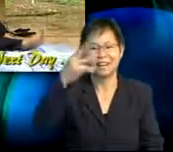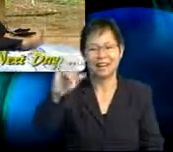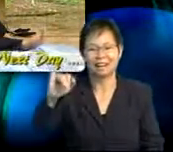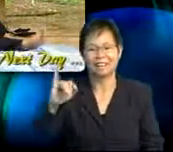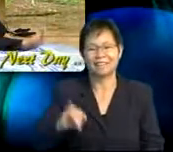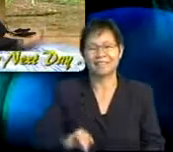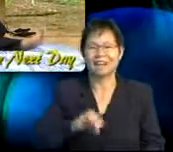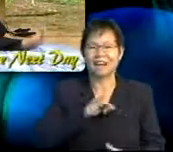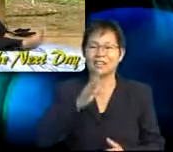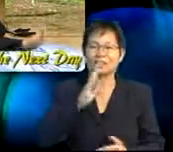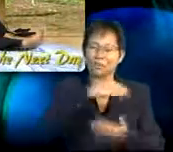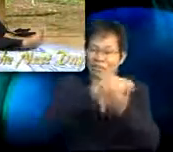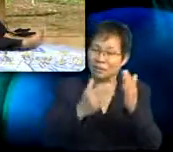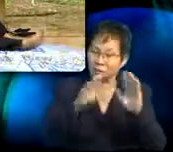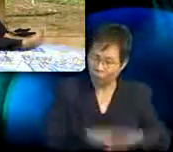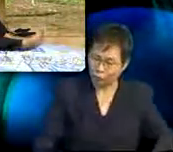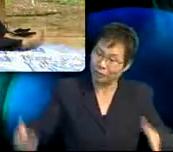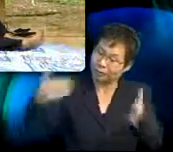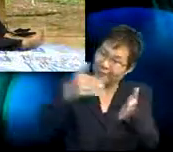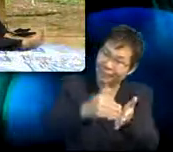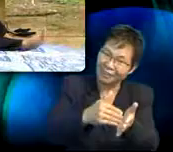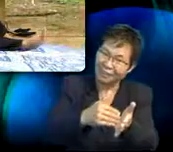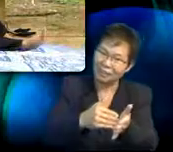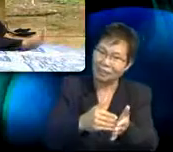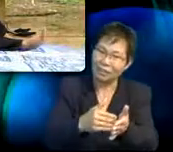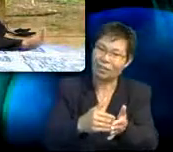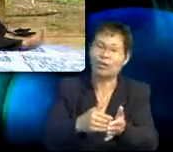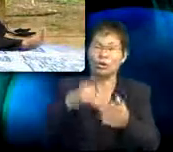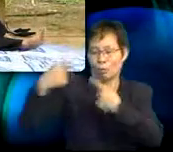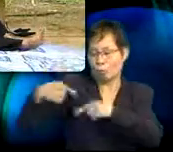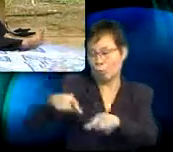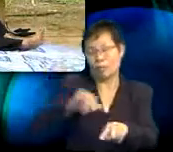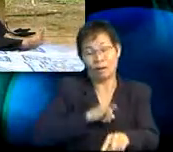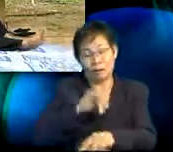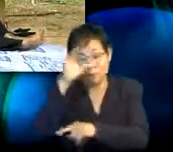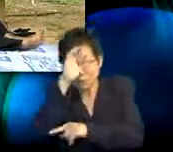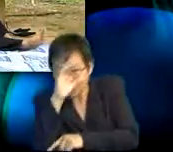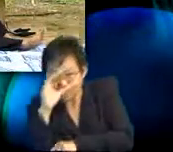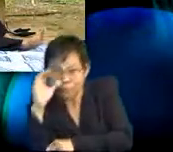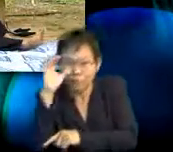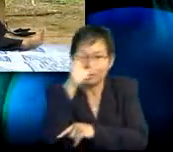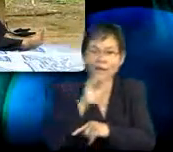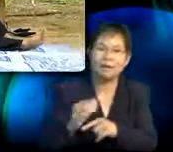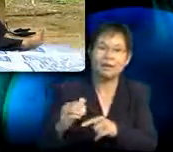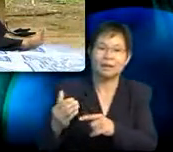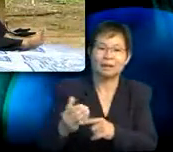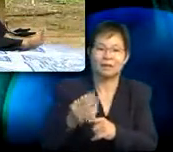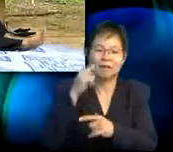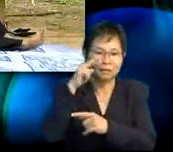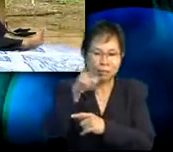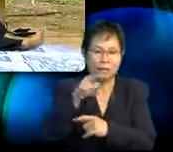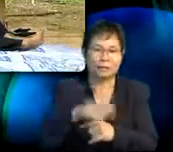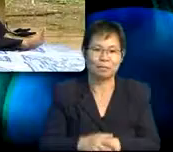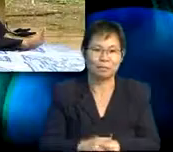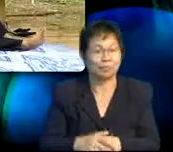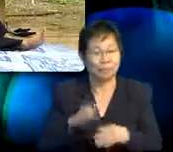Hi. I talked to some of the children again while I was snooping and gave them something to look at.